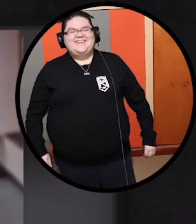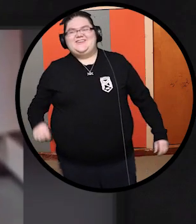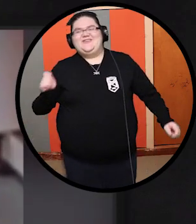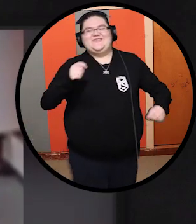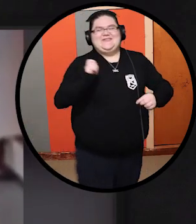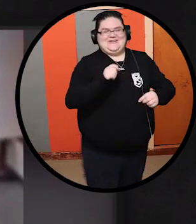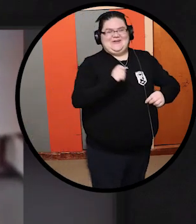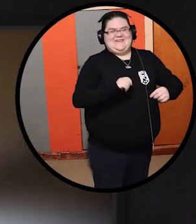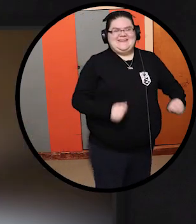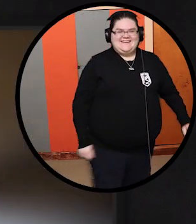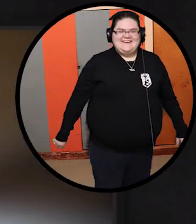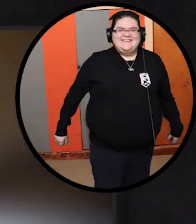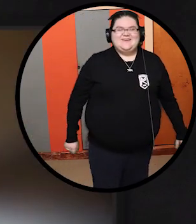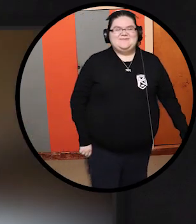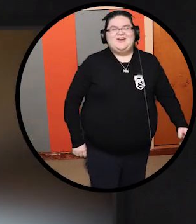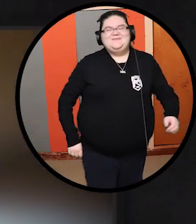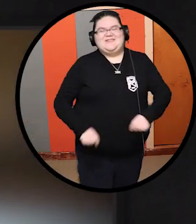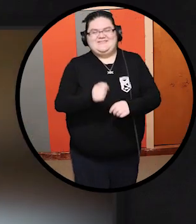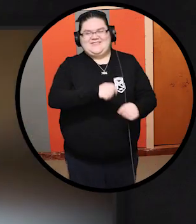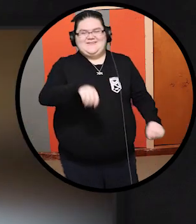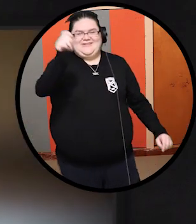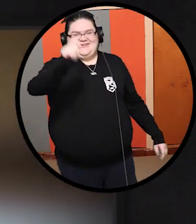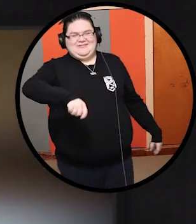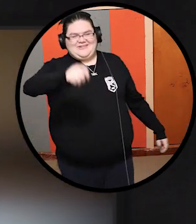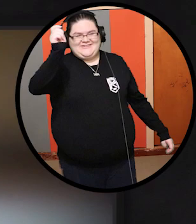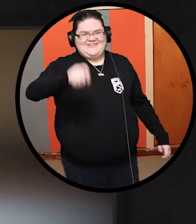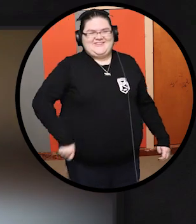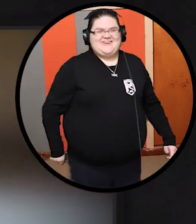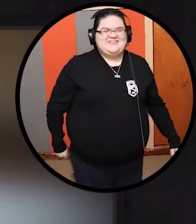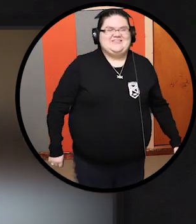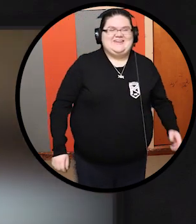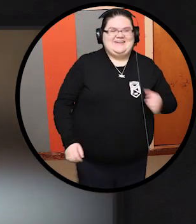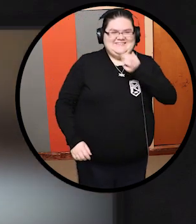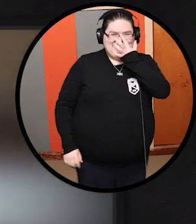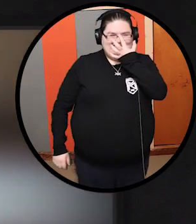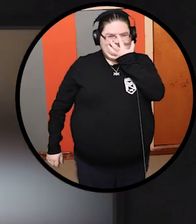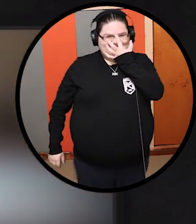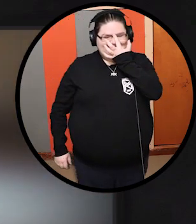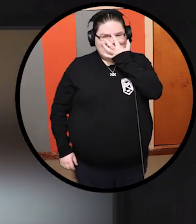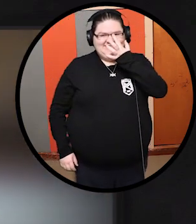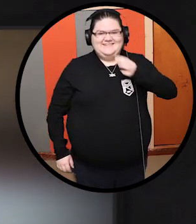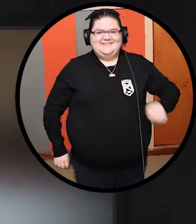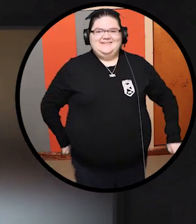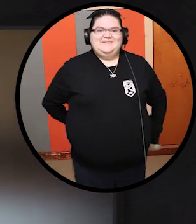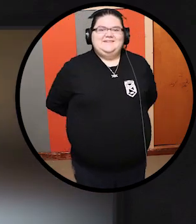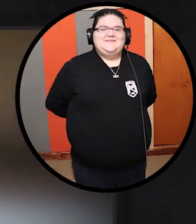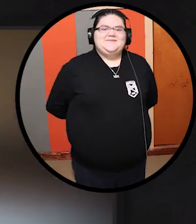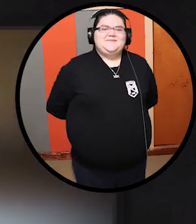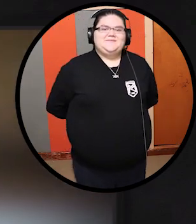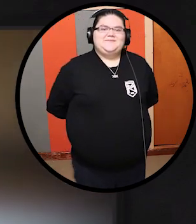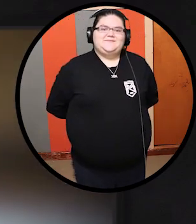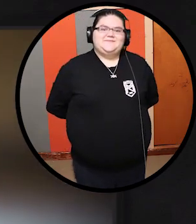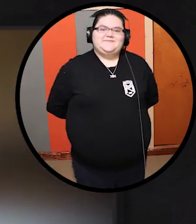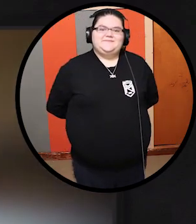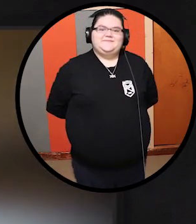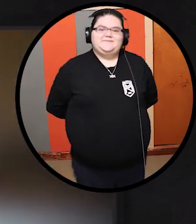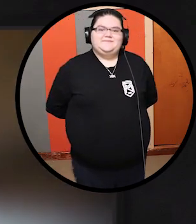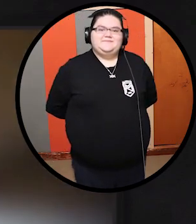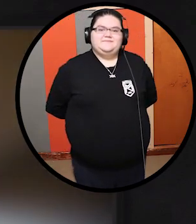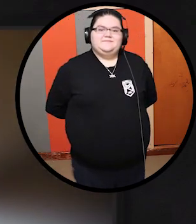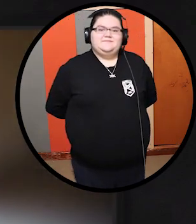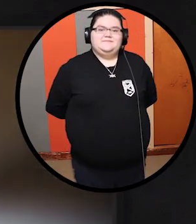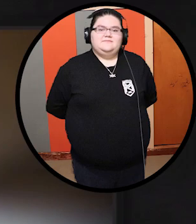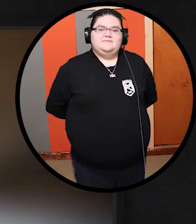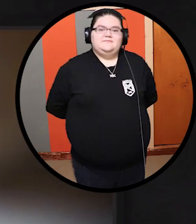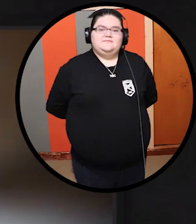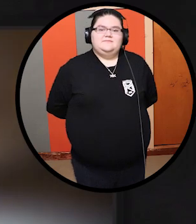No, I don't think so. They're doing redstone. They're messing with the redstone switch underground. We don't actually know why one of the employees just